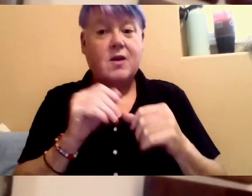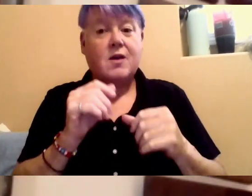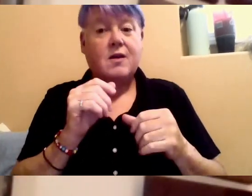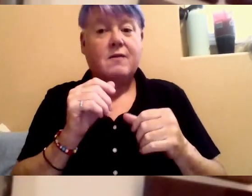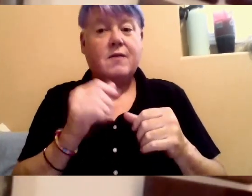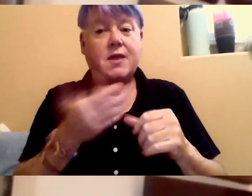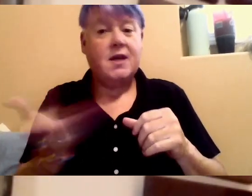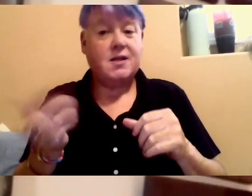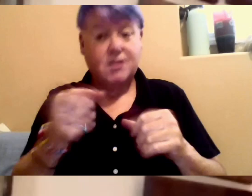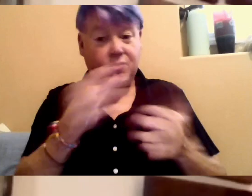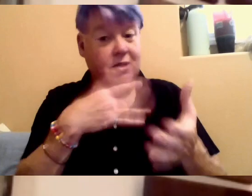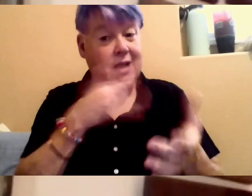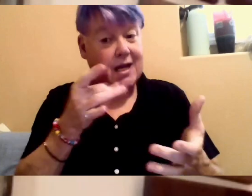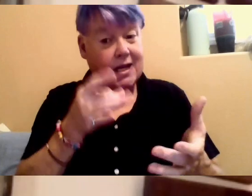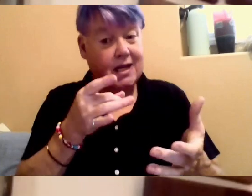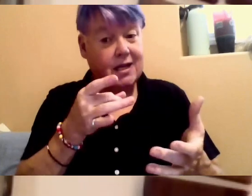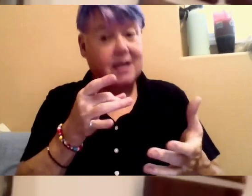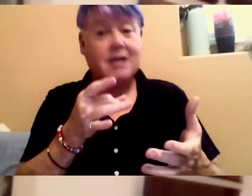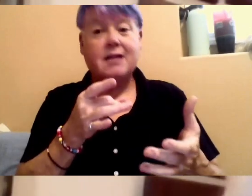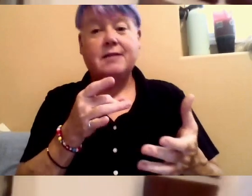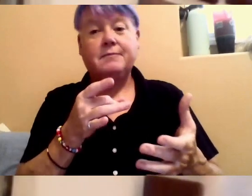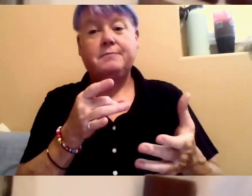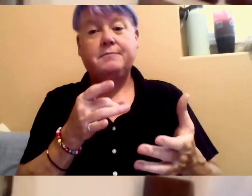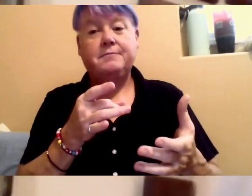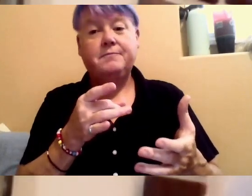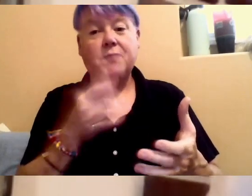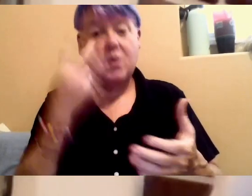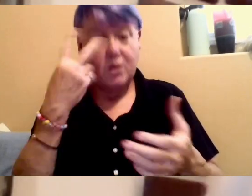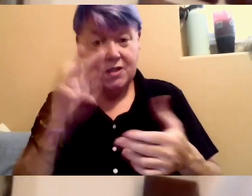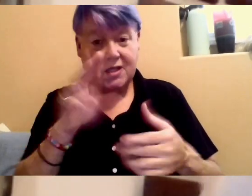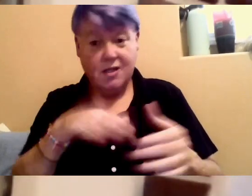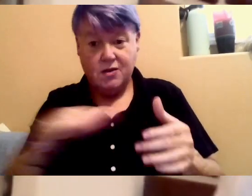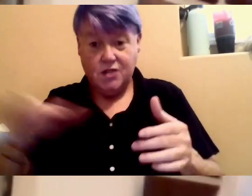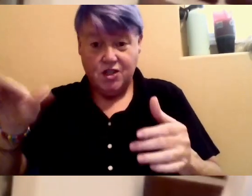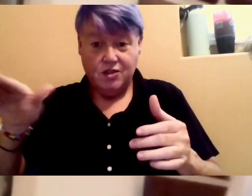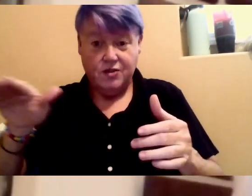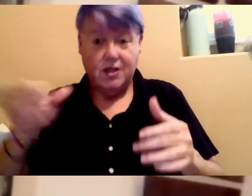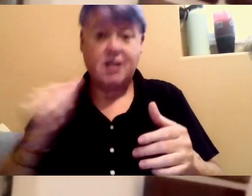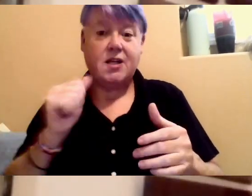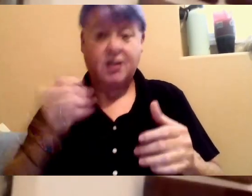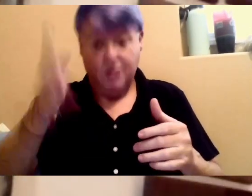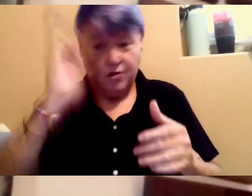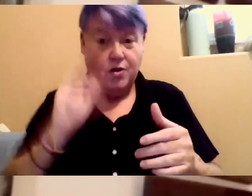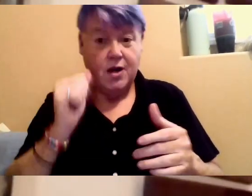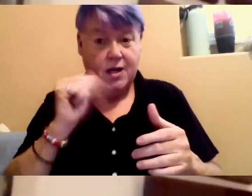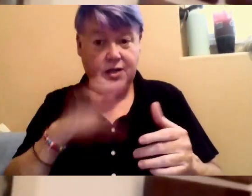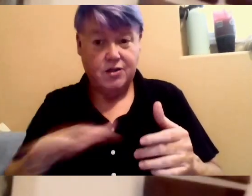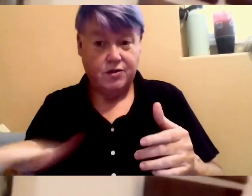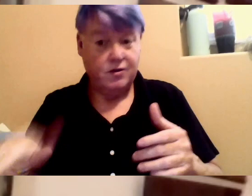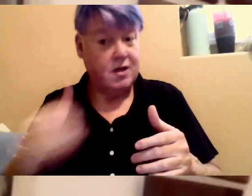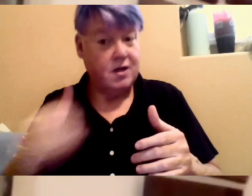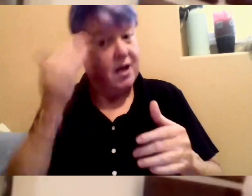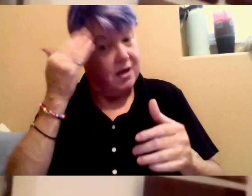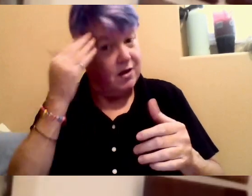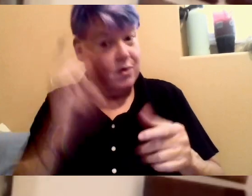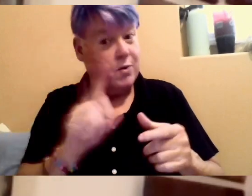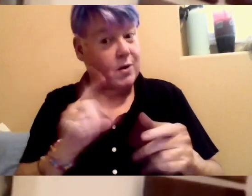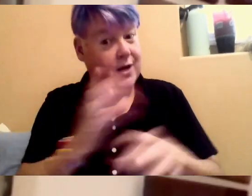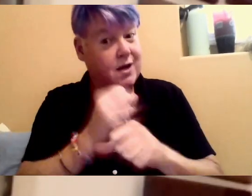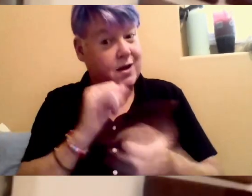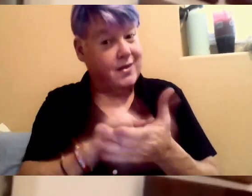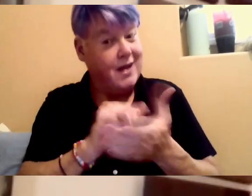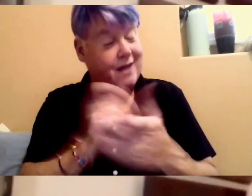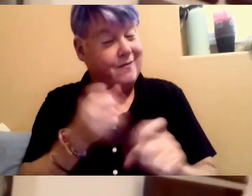Um, Partly, I mean, through seeing your children and seeing your grandchildren, and think, oh, I know where he got that